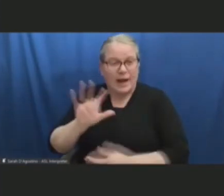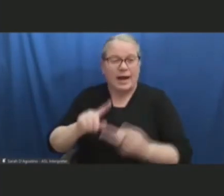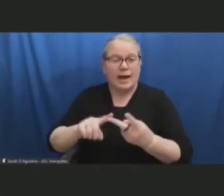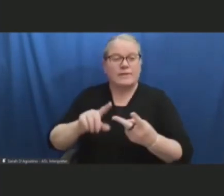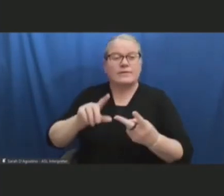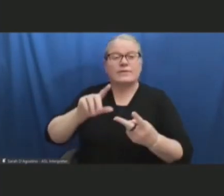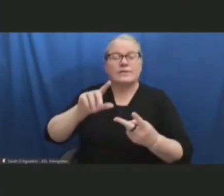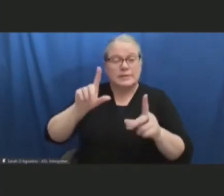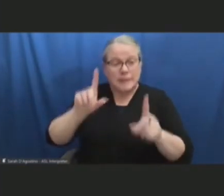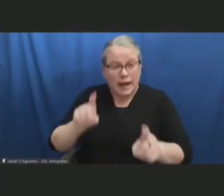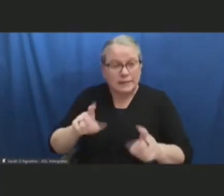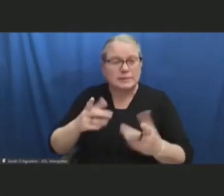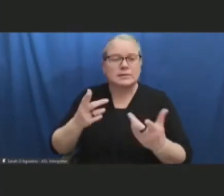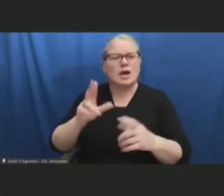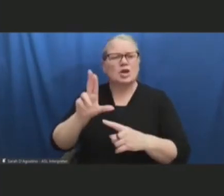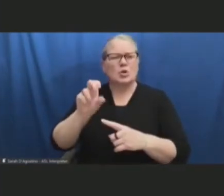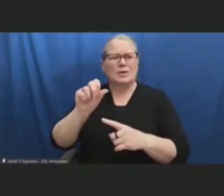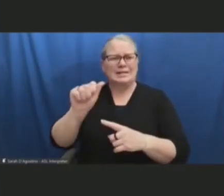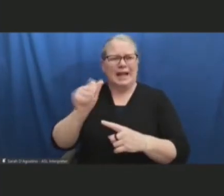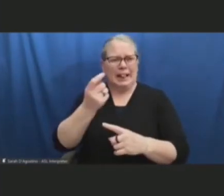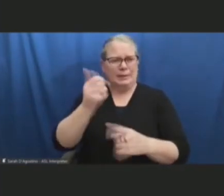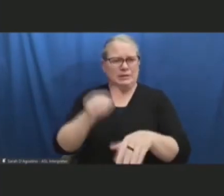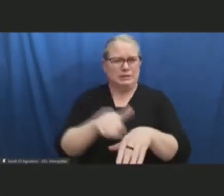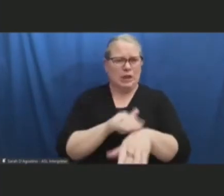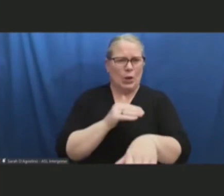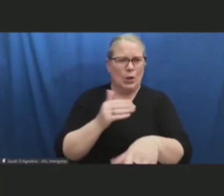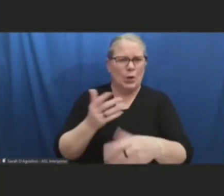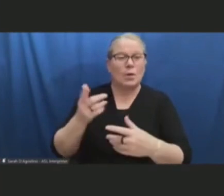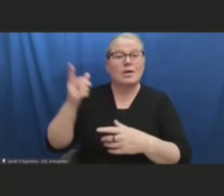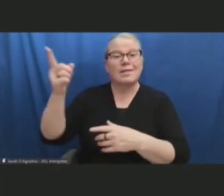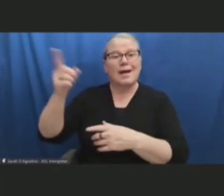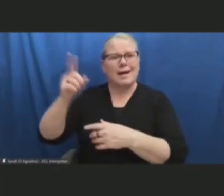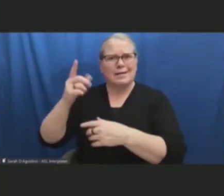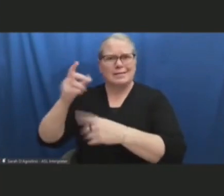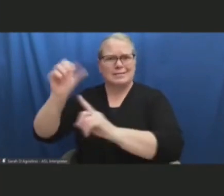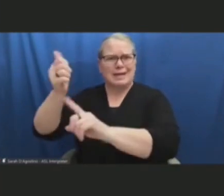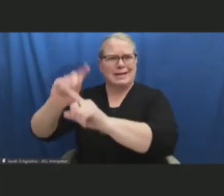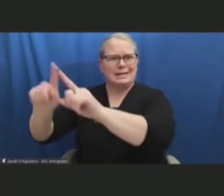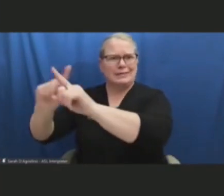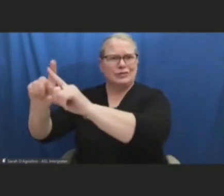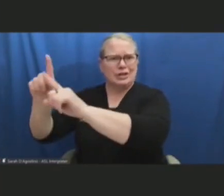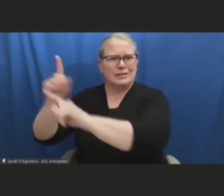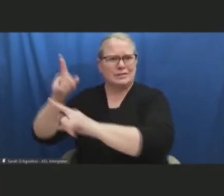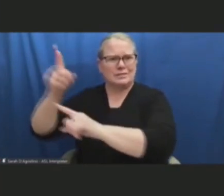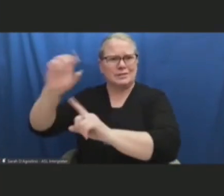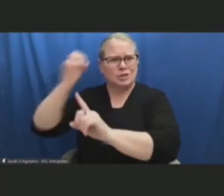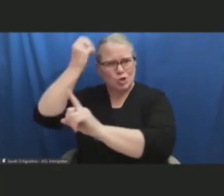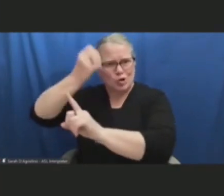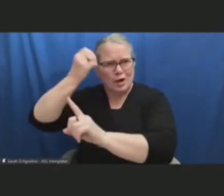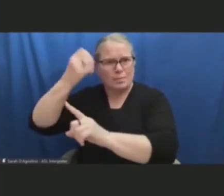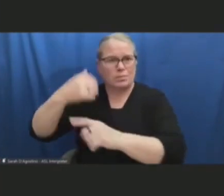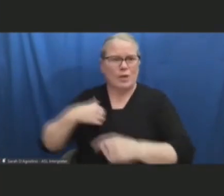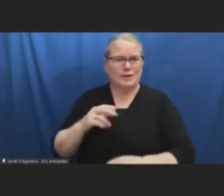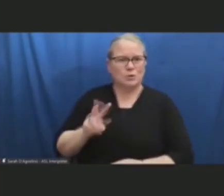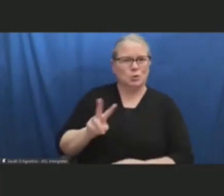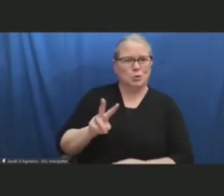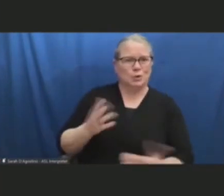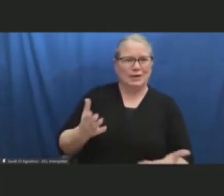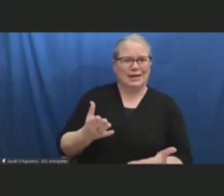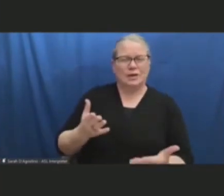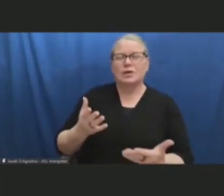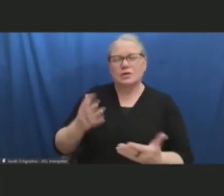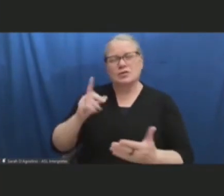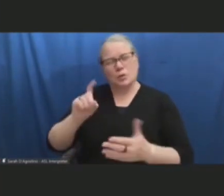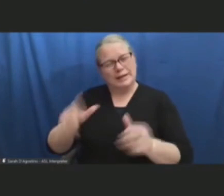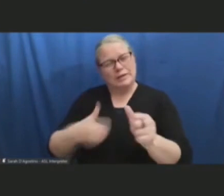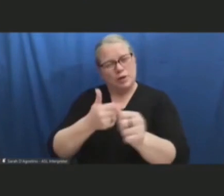versions in Europe, and we had 2 up until the last couple of months. We all had some catching up to do there, but I think to your bigger